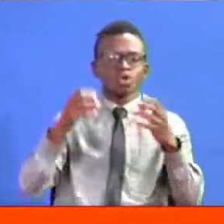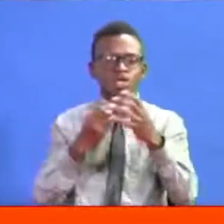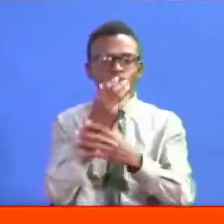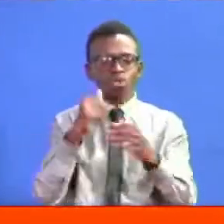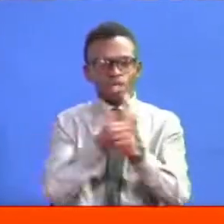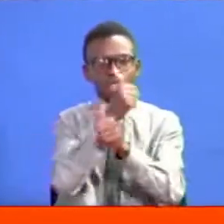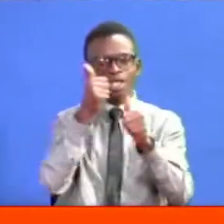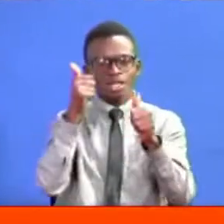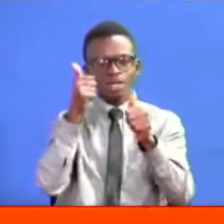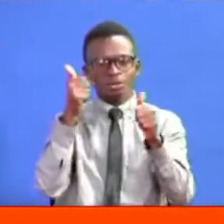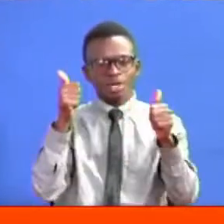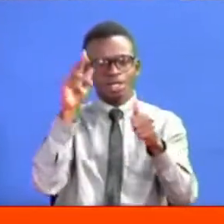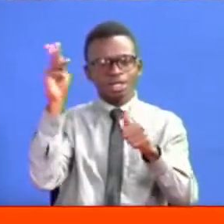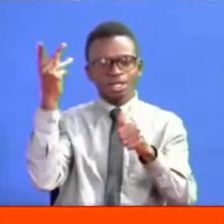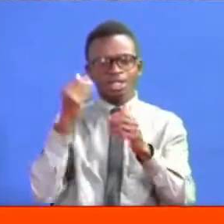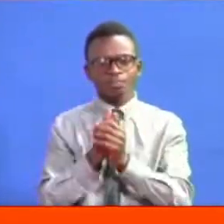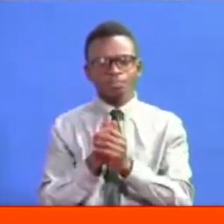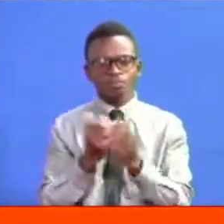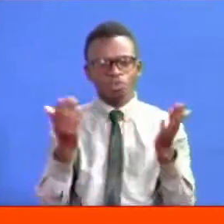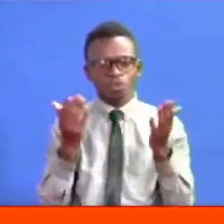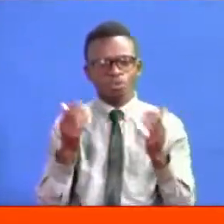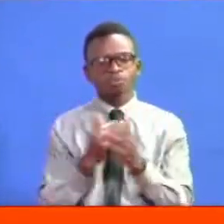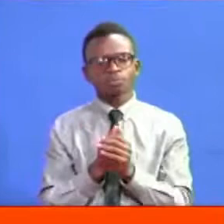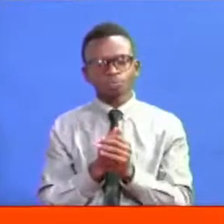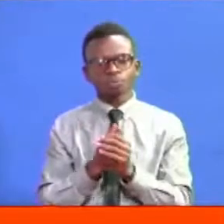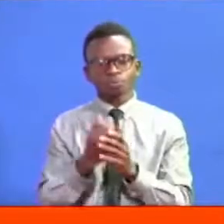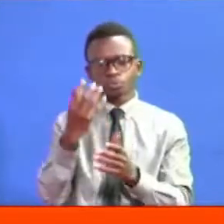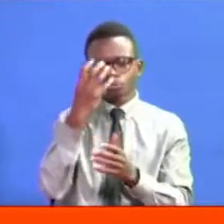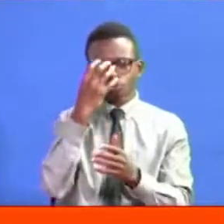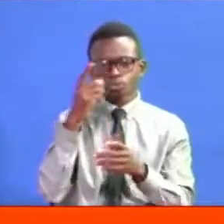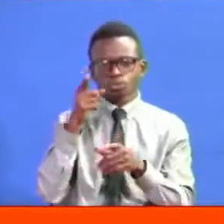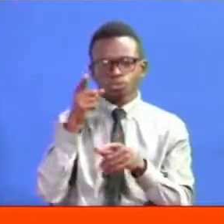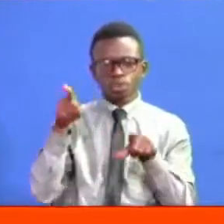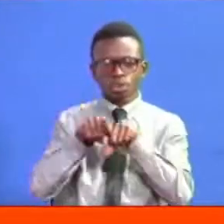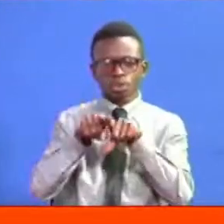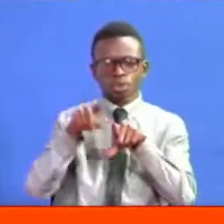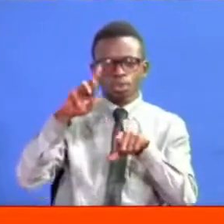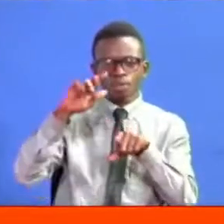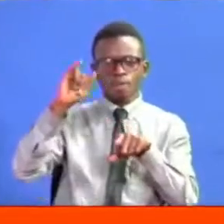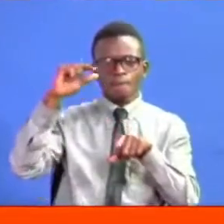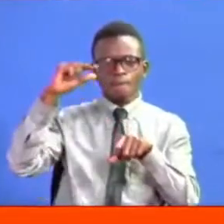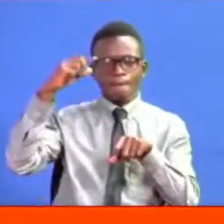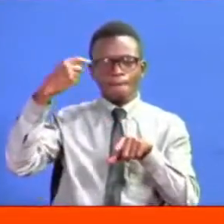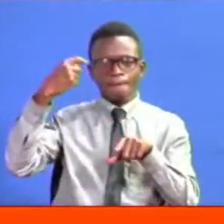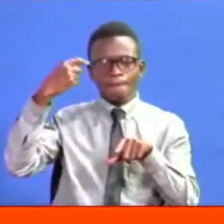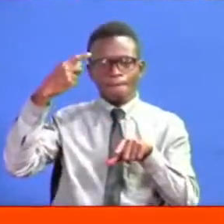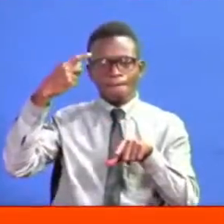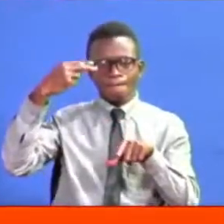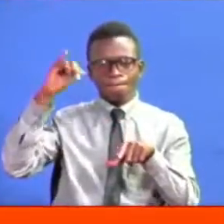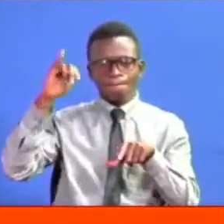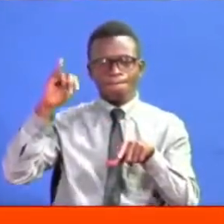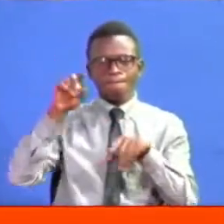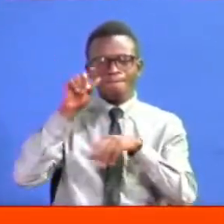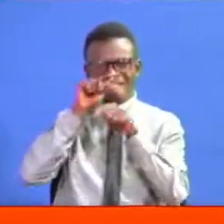mahali wa Kenya watapigana tena. Ruto's running mate Rigathi Gachagua went on to attack the interior